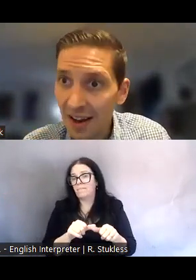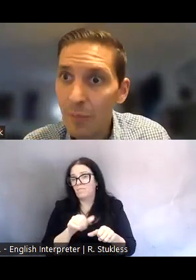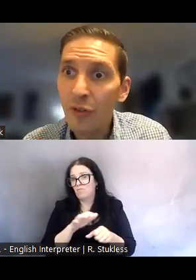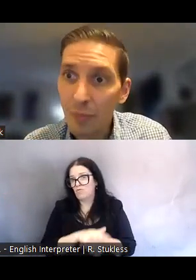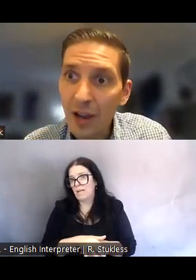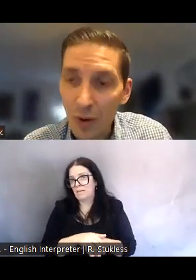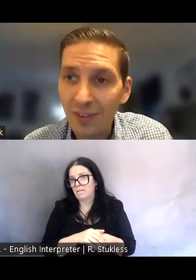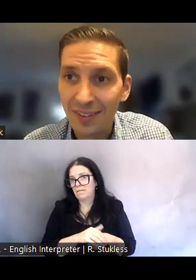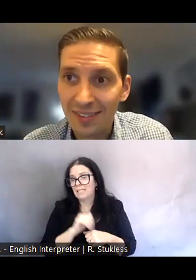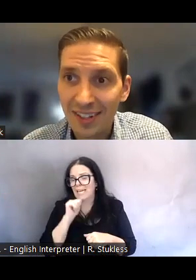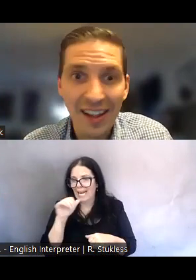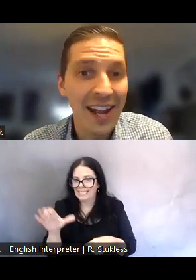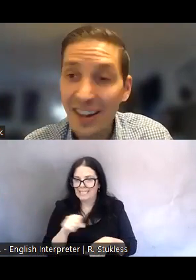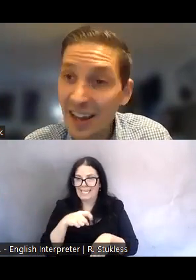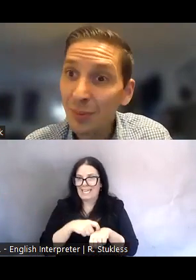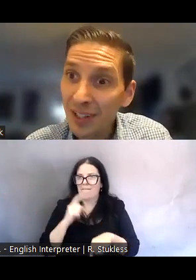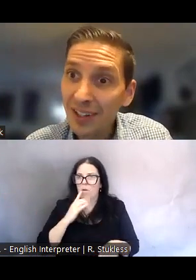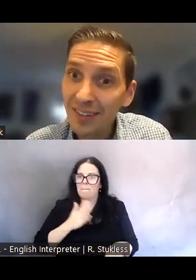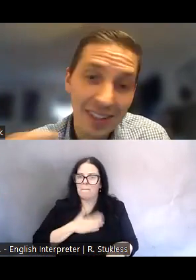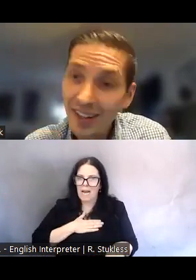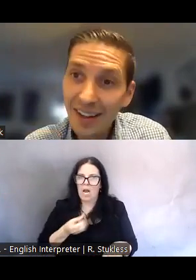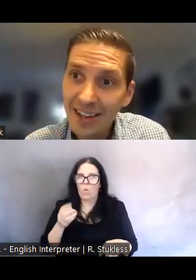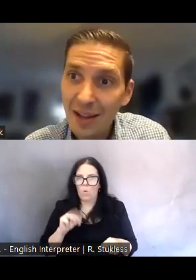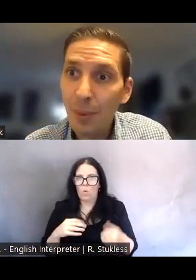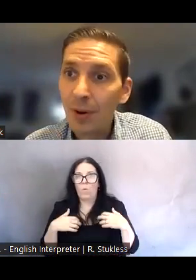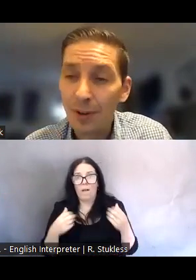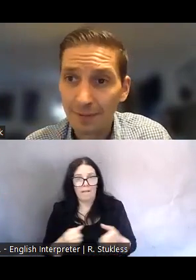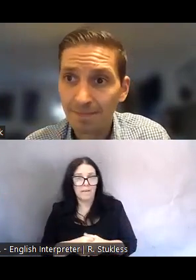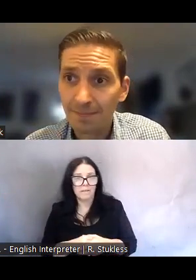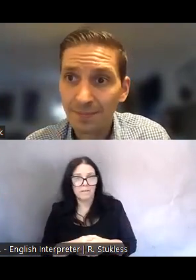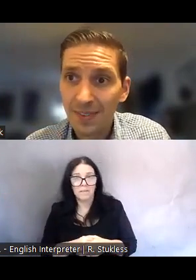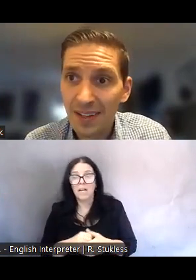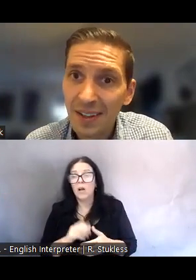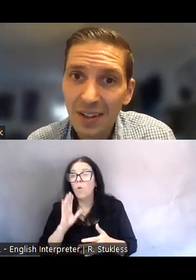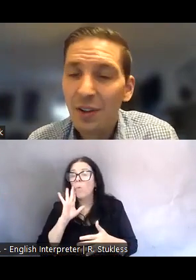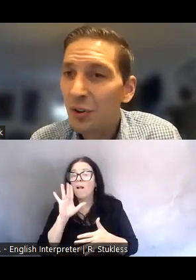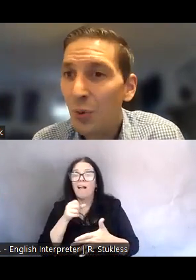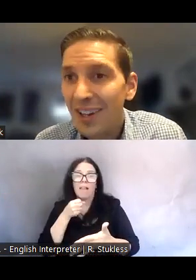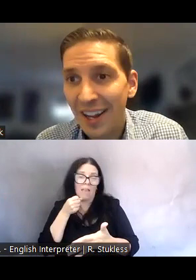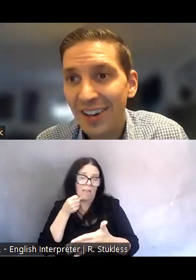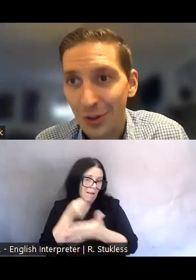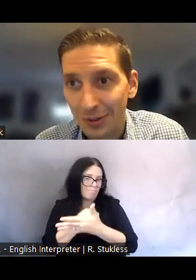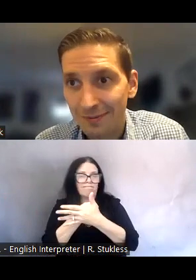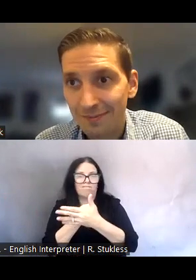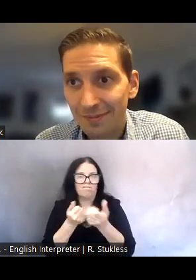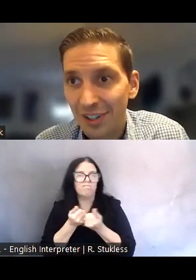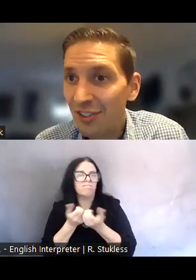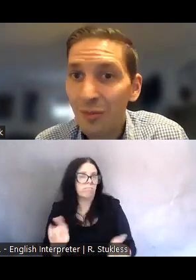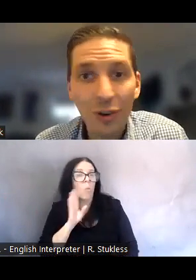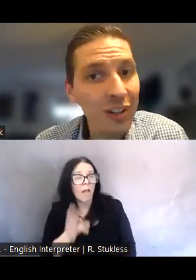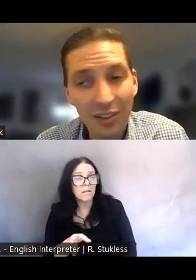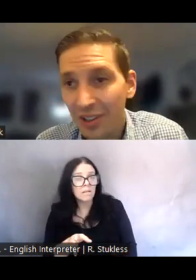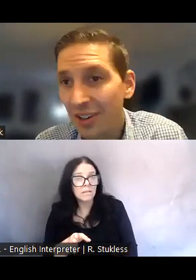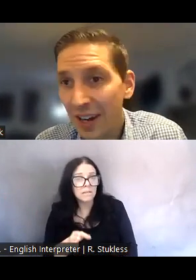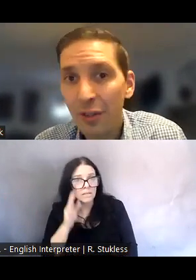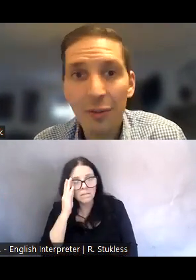the time for my wellness. And inevitably, I hit that burnout. So what can I do to set